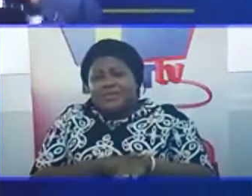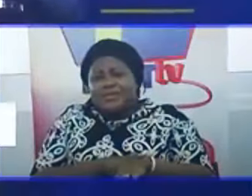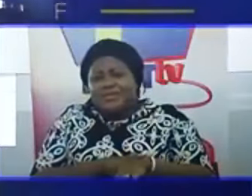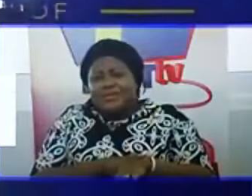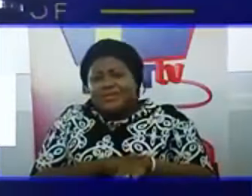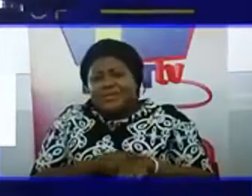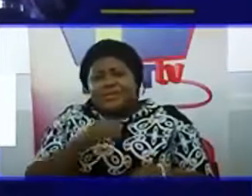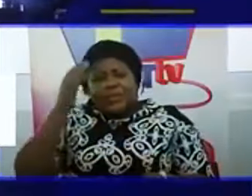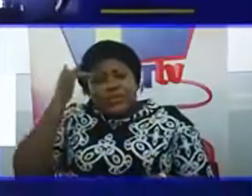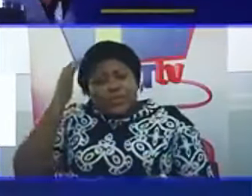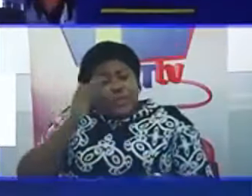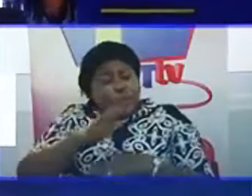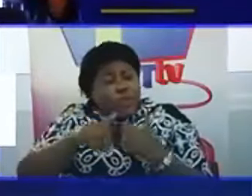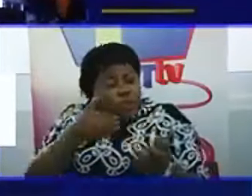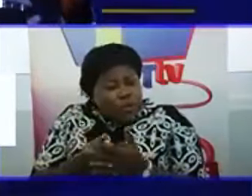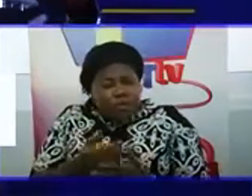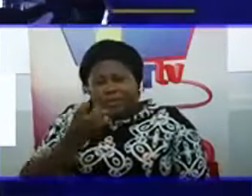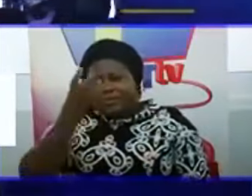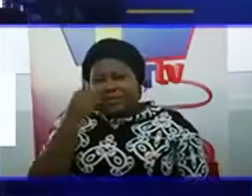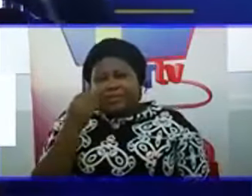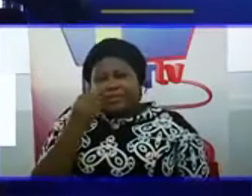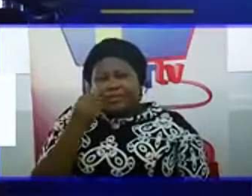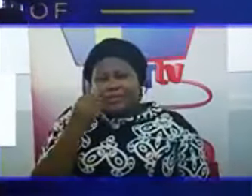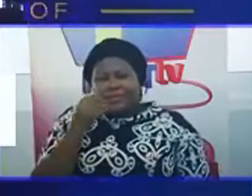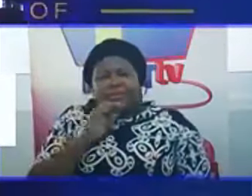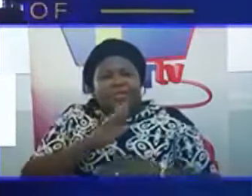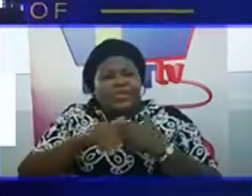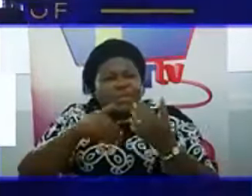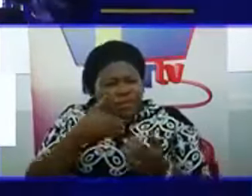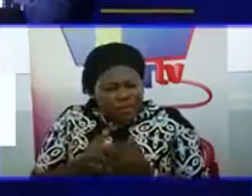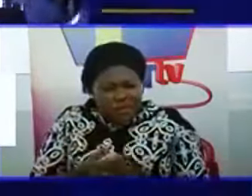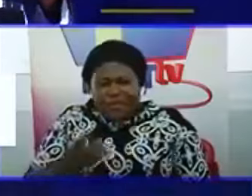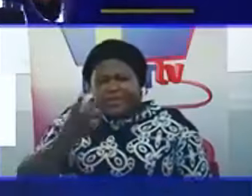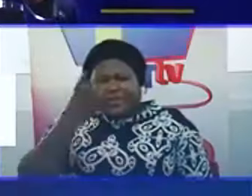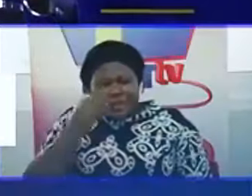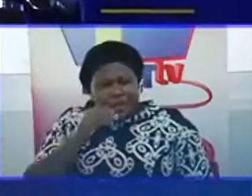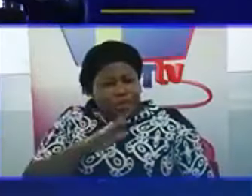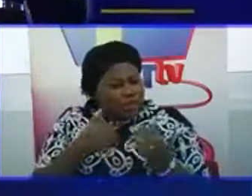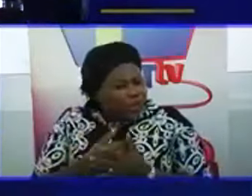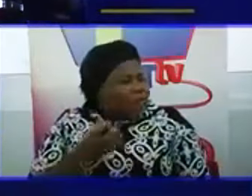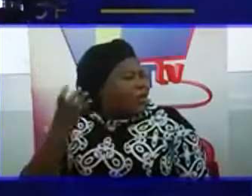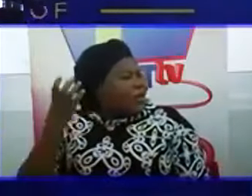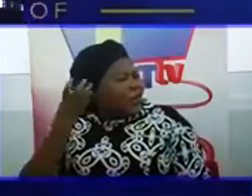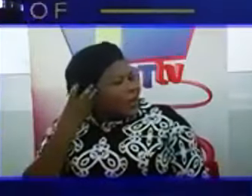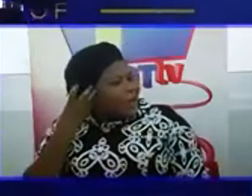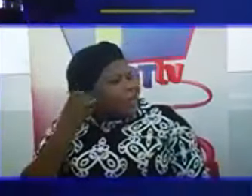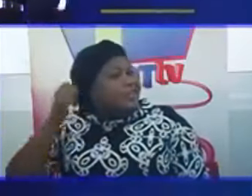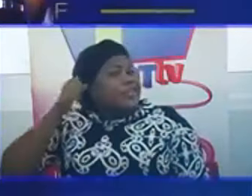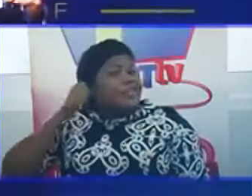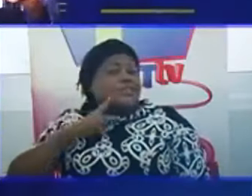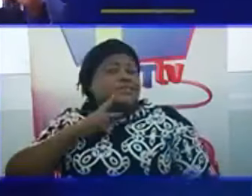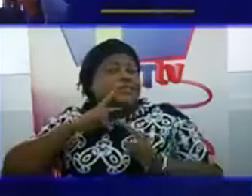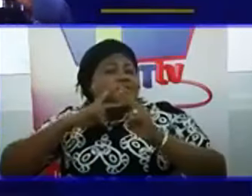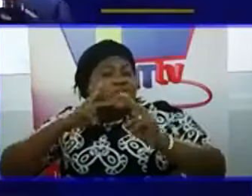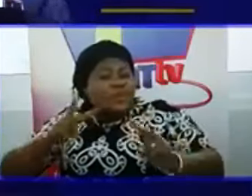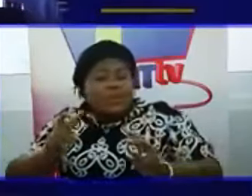Because they all slept. They all heard the cry. They all woke up.